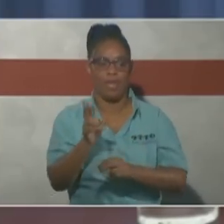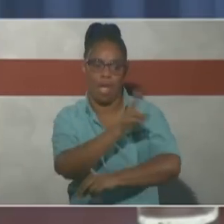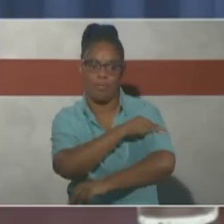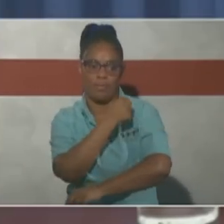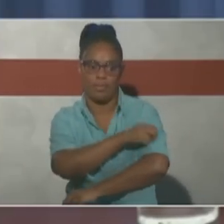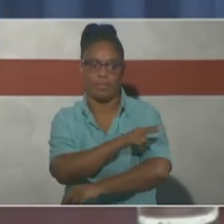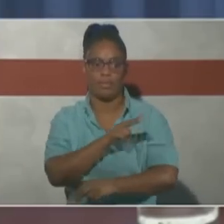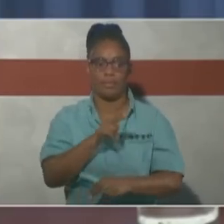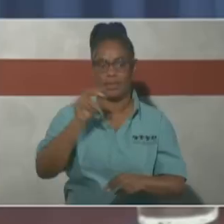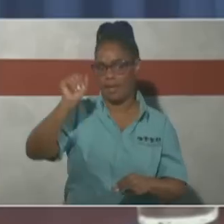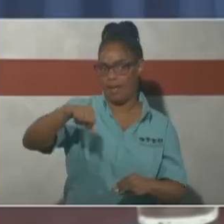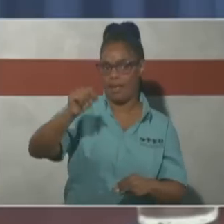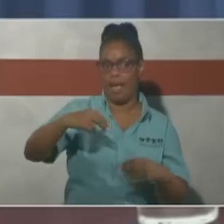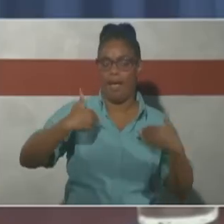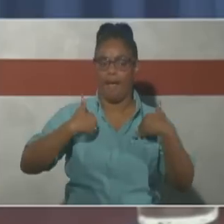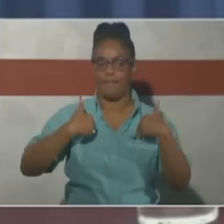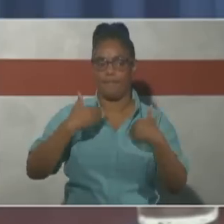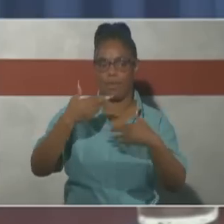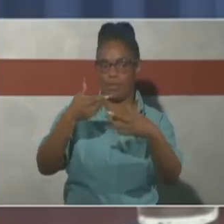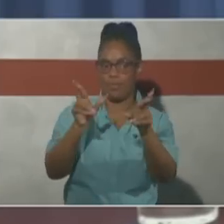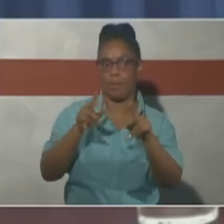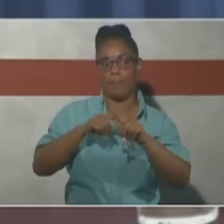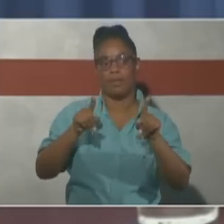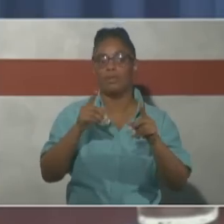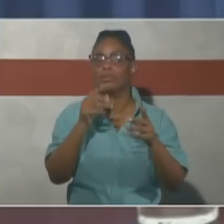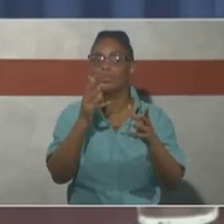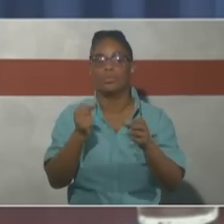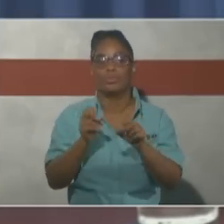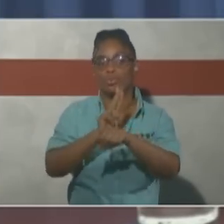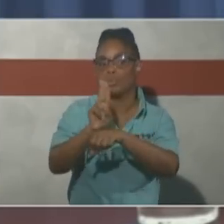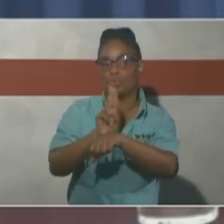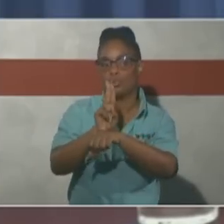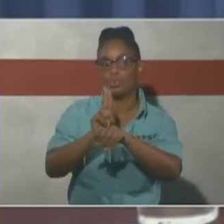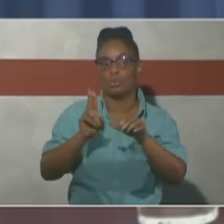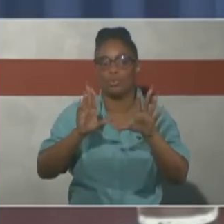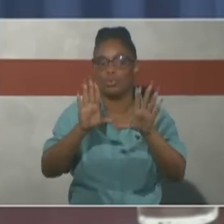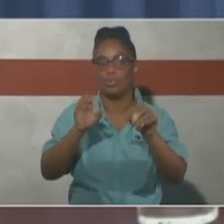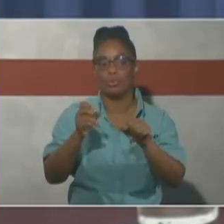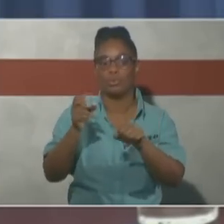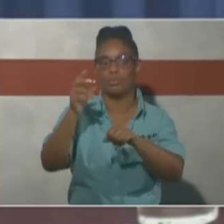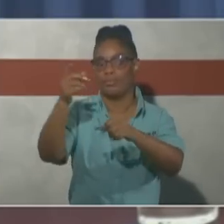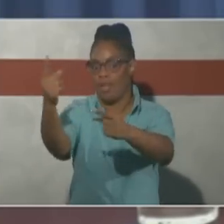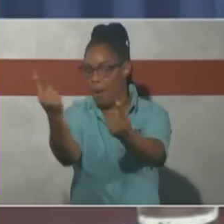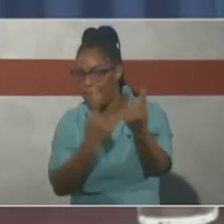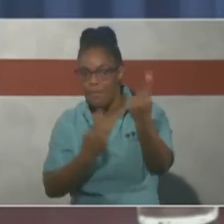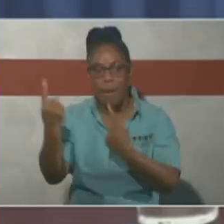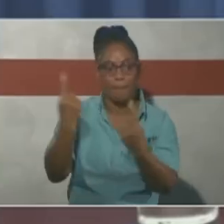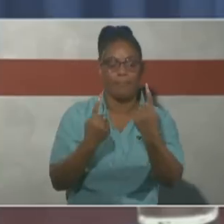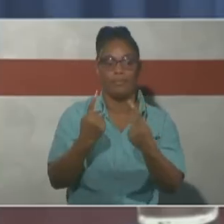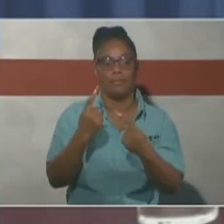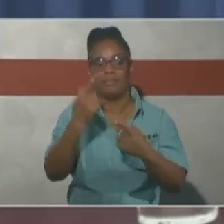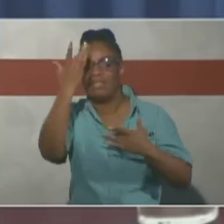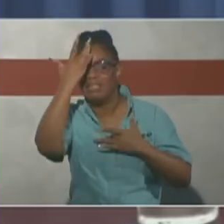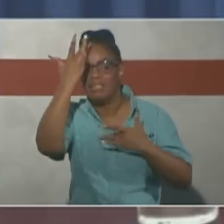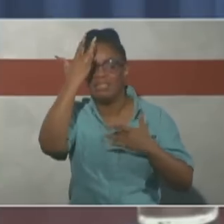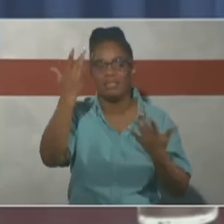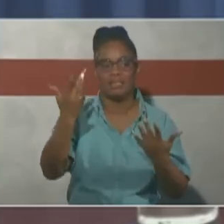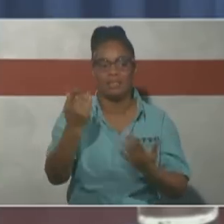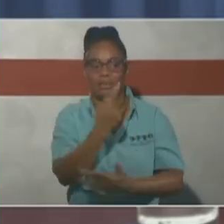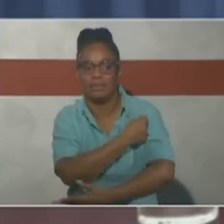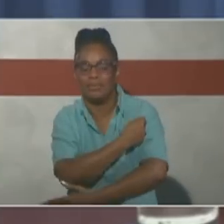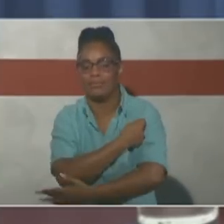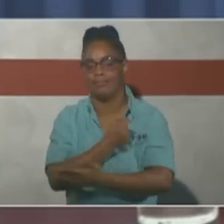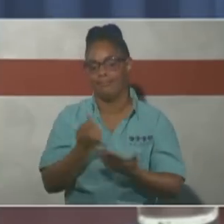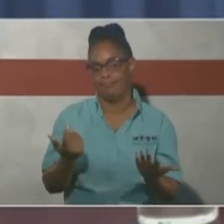which he indicated there is room in the healthcare system. I want to say, whilst there is room, we do not want to use